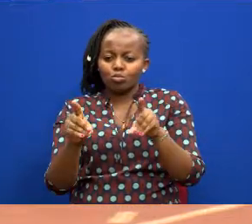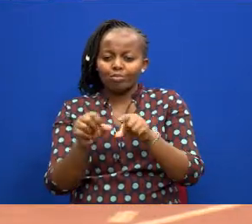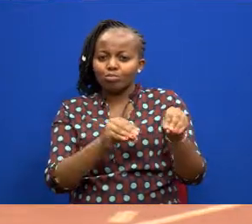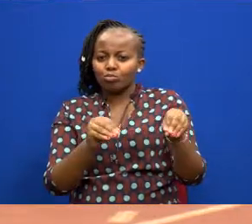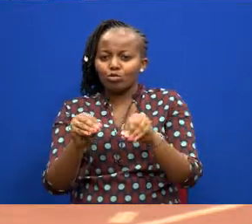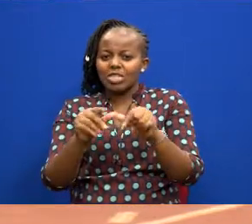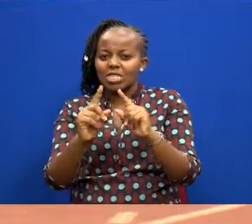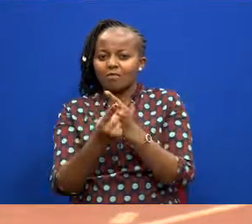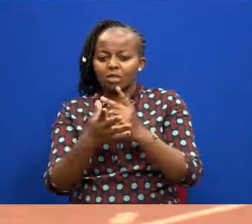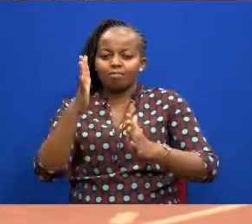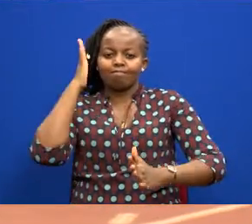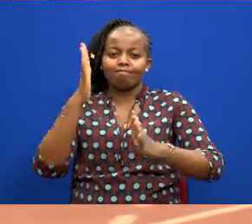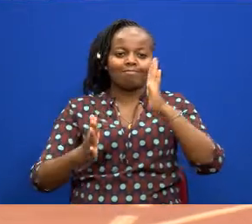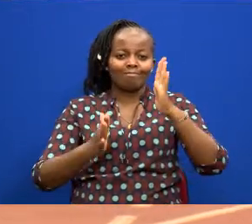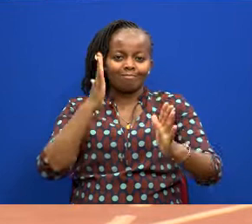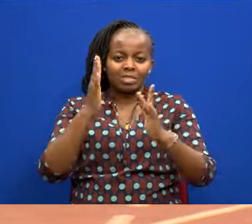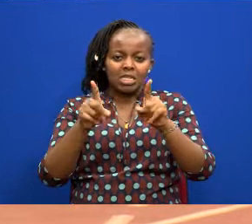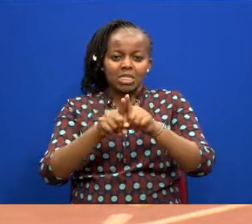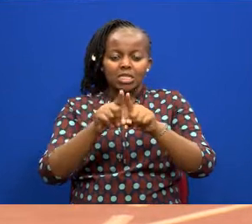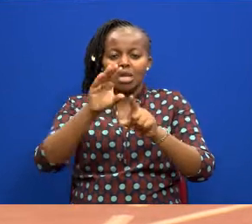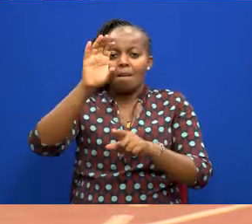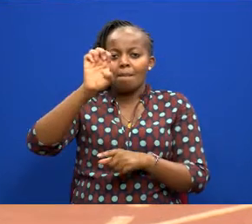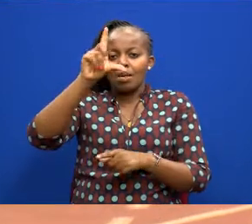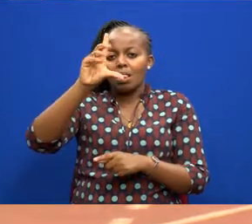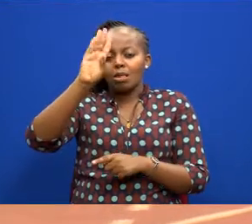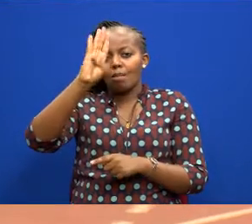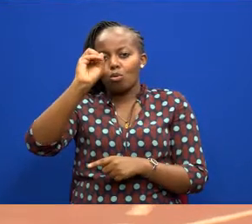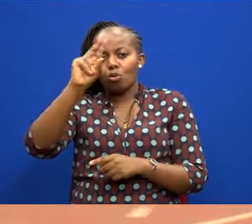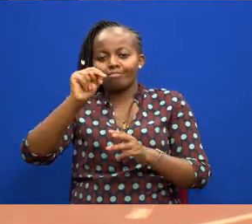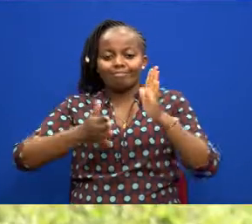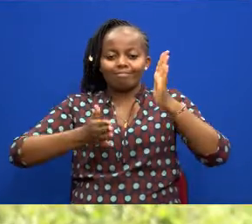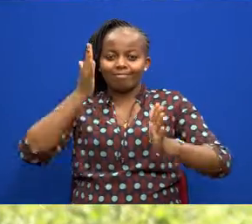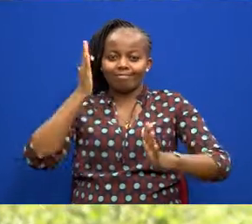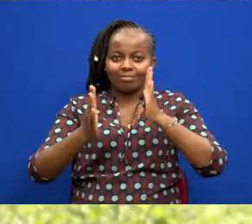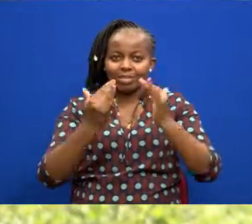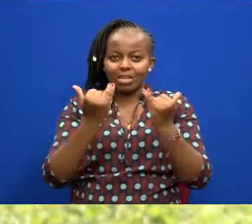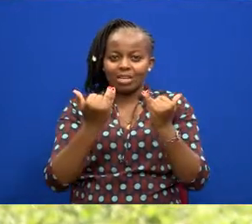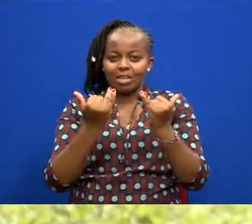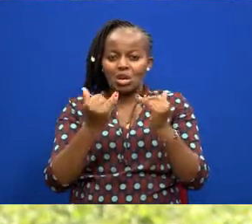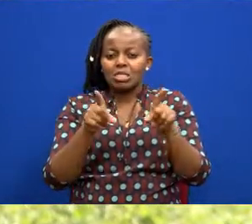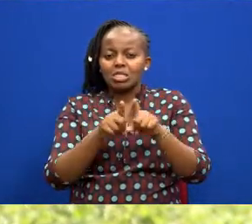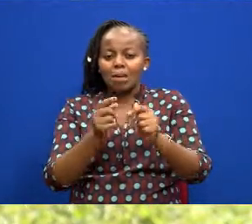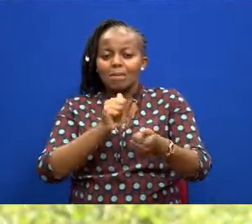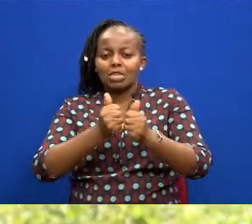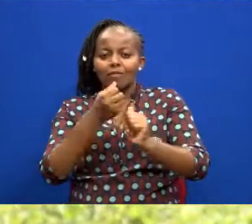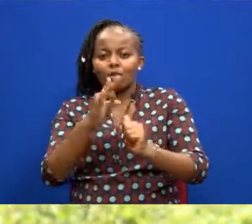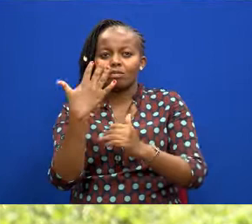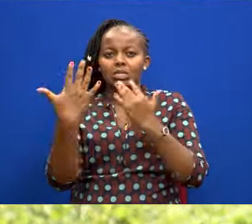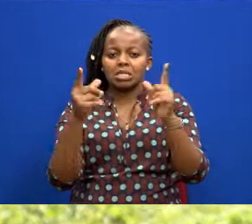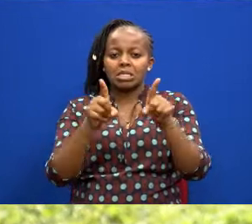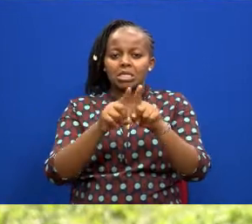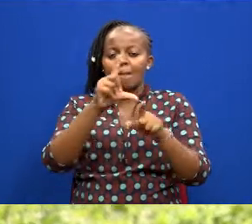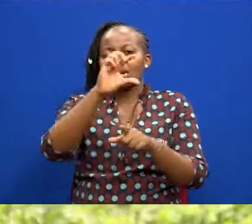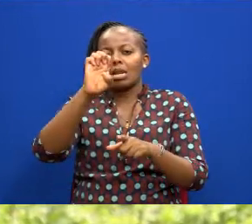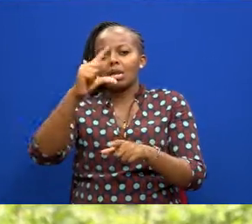our ears to pocket or elbows to the sky and back. So your hand action and